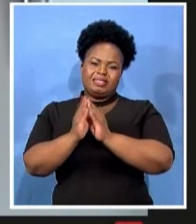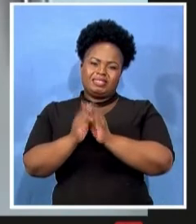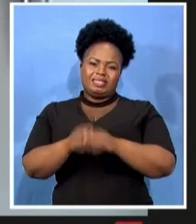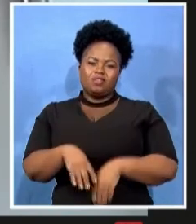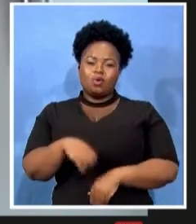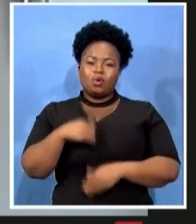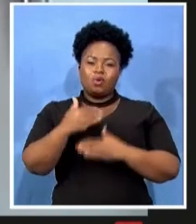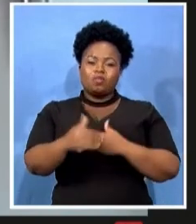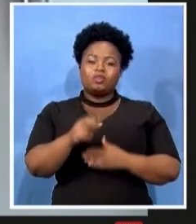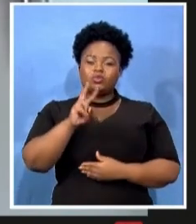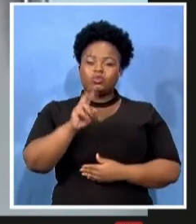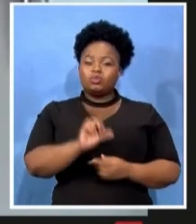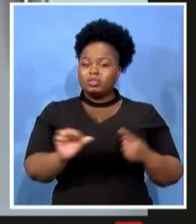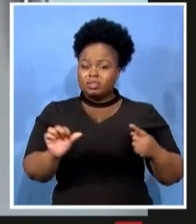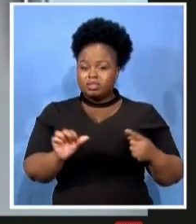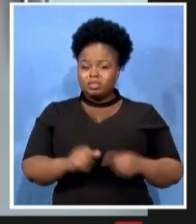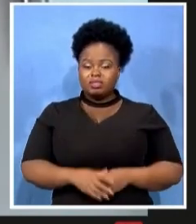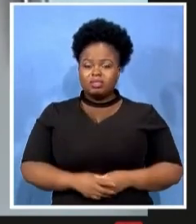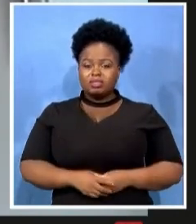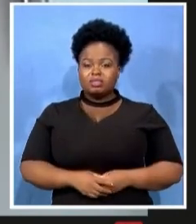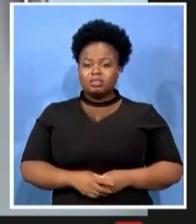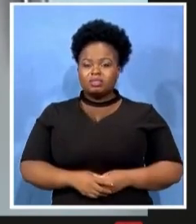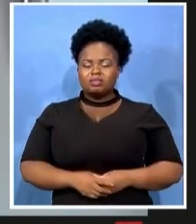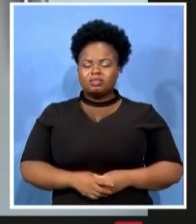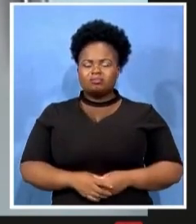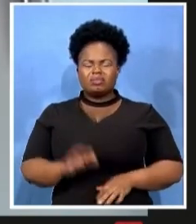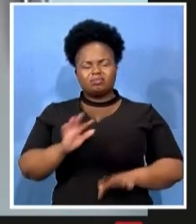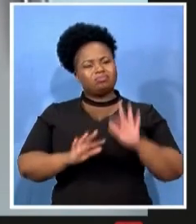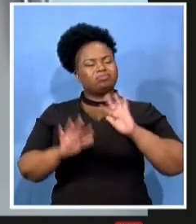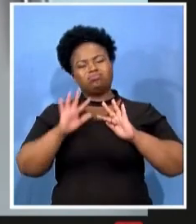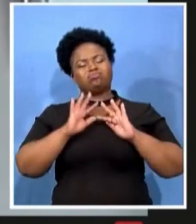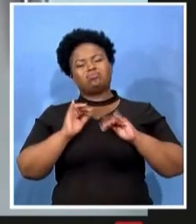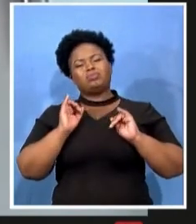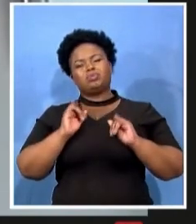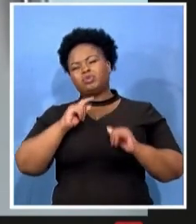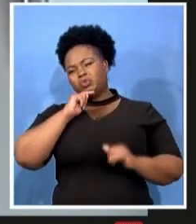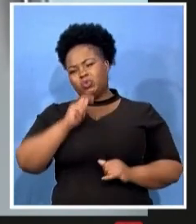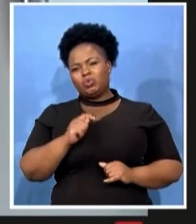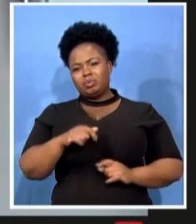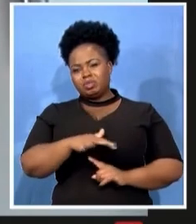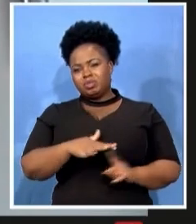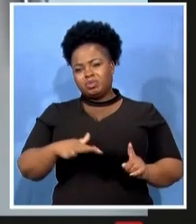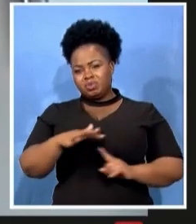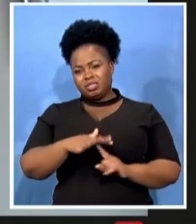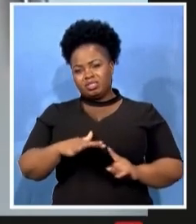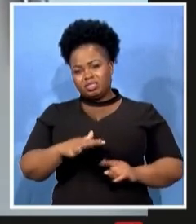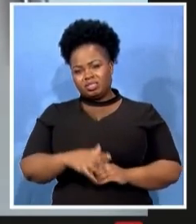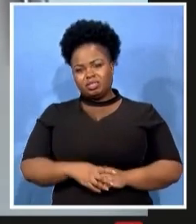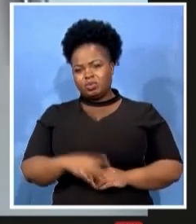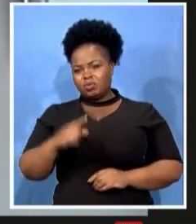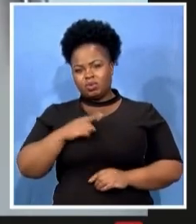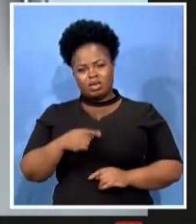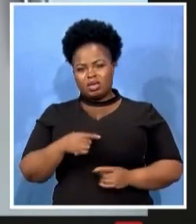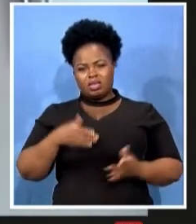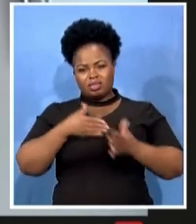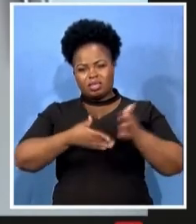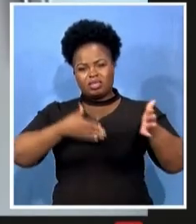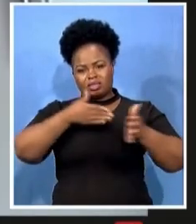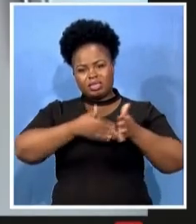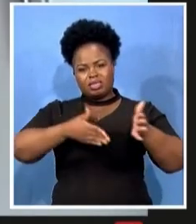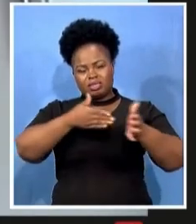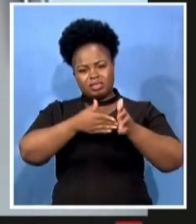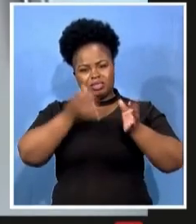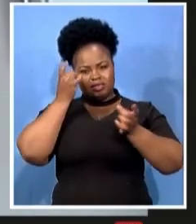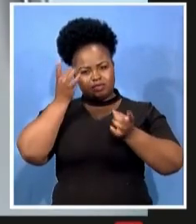desperately disturbed about the situation. We have not been given access to information unless that comes via the media, which is